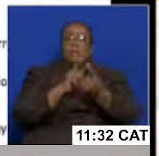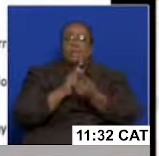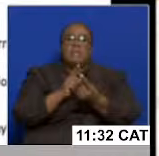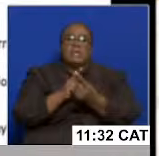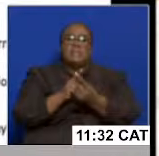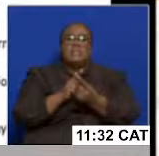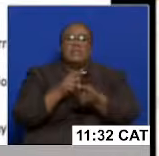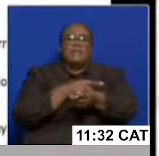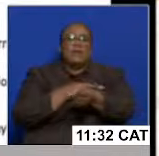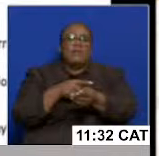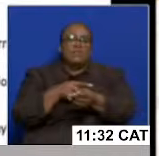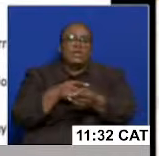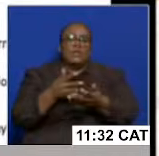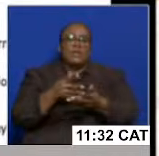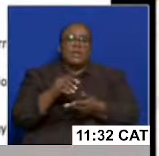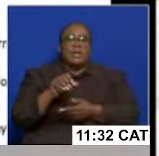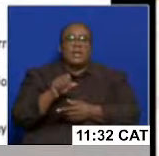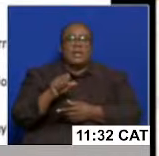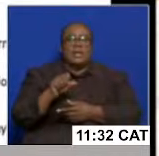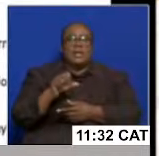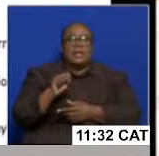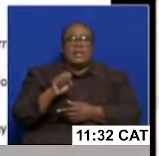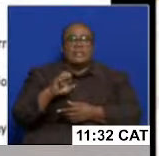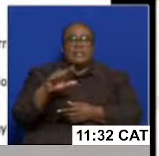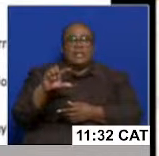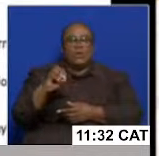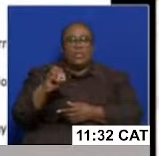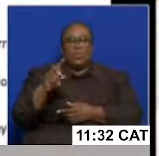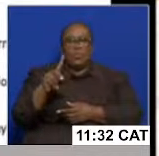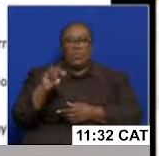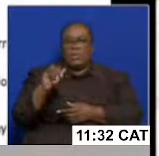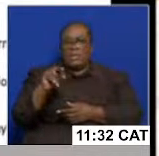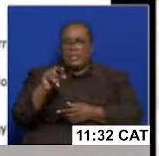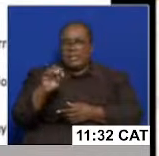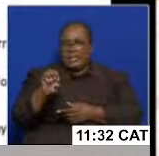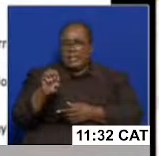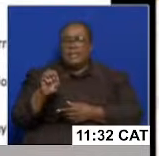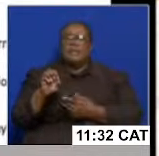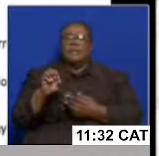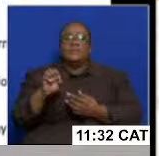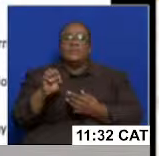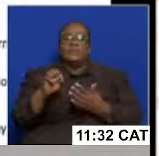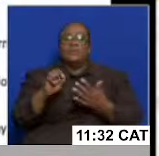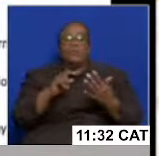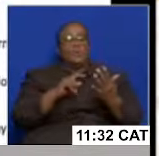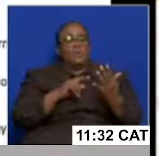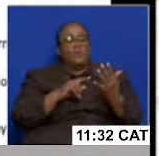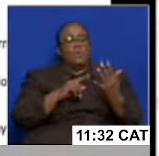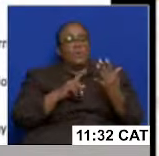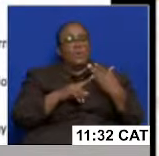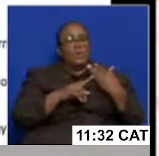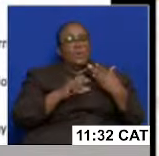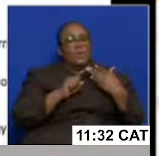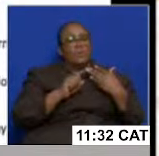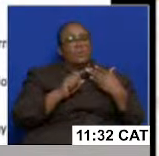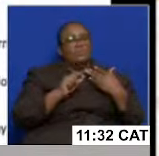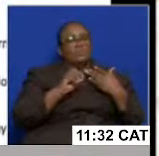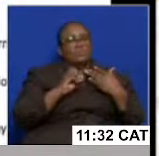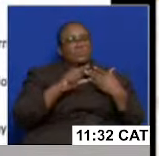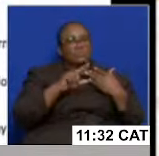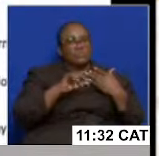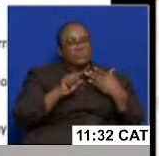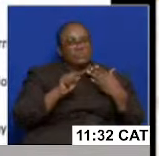Geraldine. Officer Stolz, Mackenzie, Mr. van der Walt, and I all went